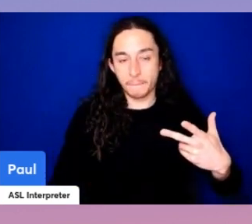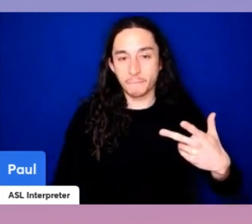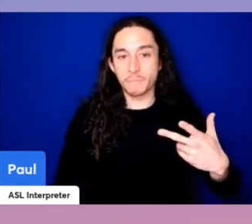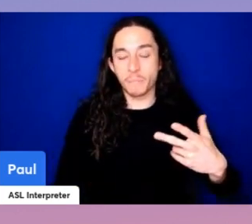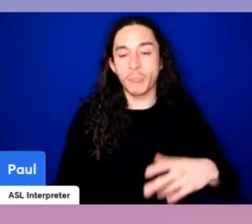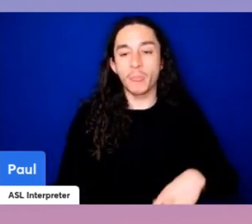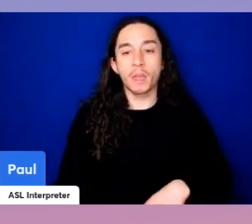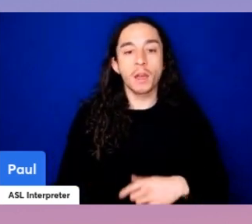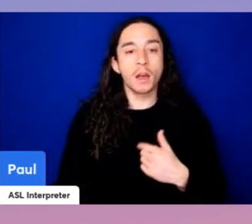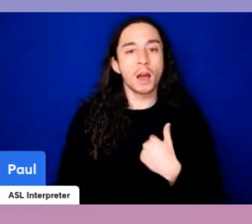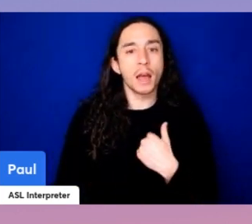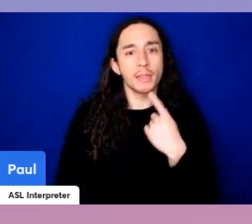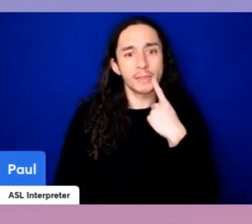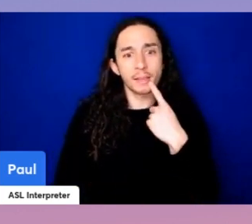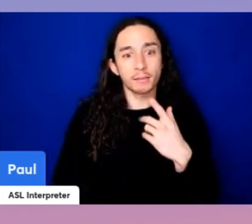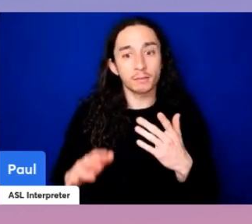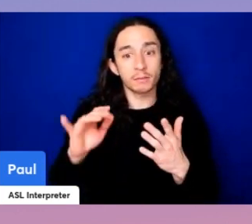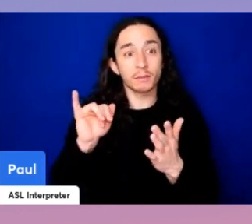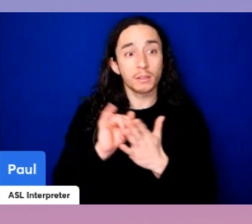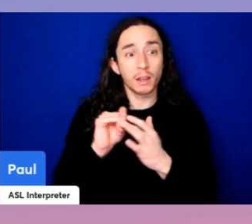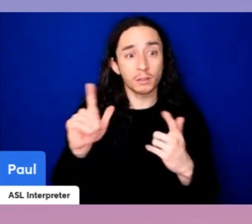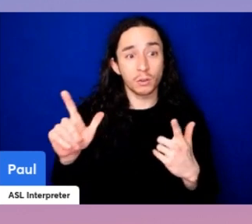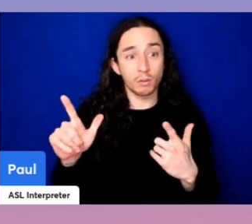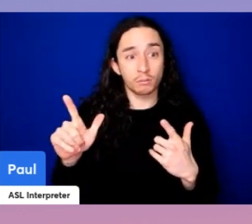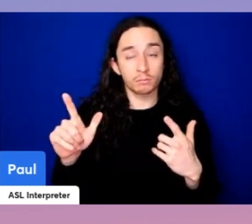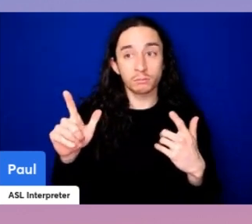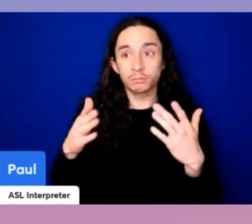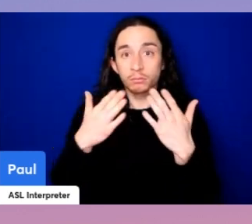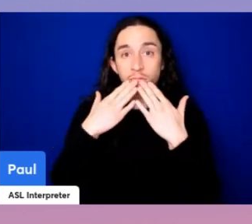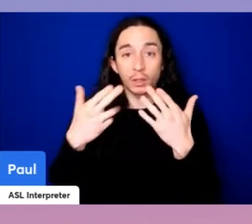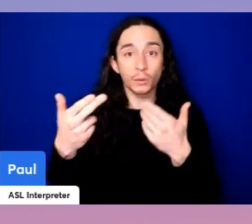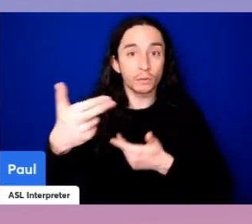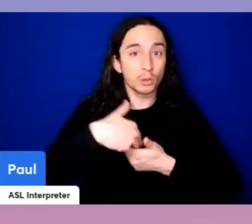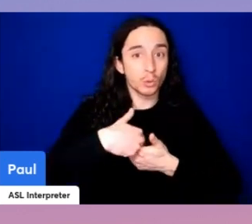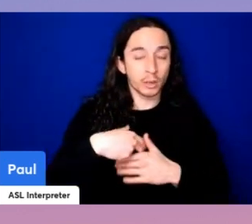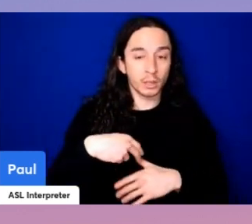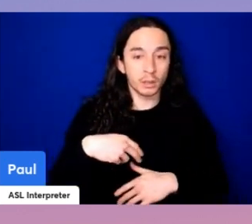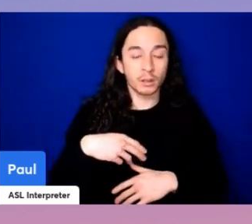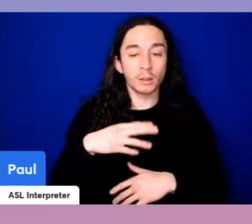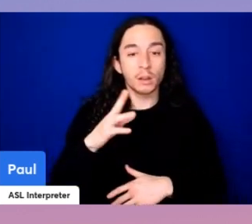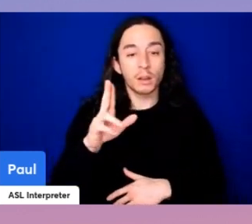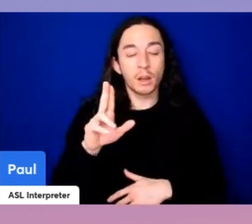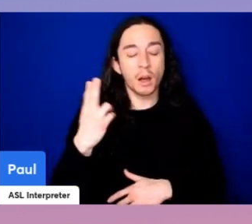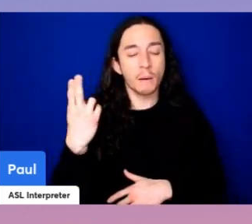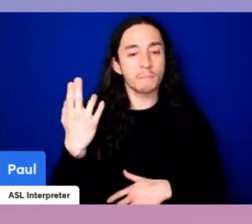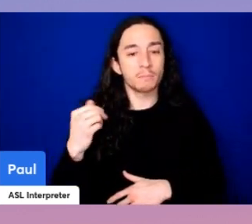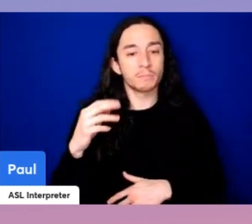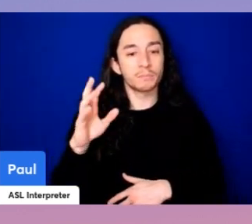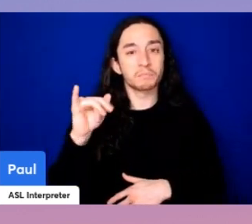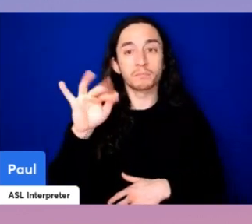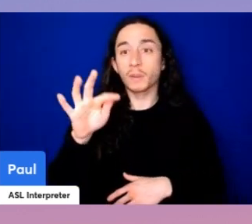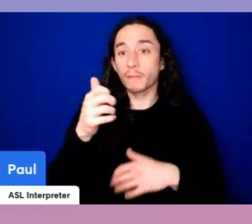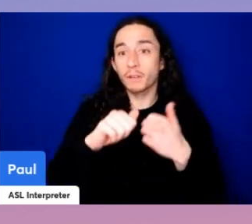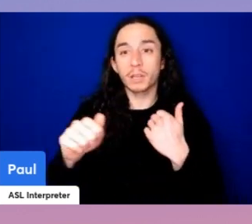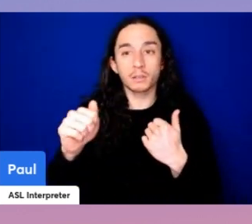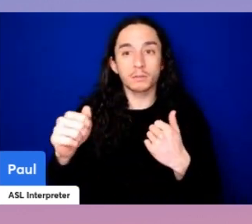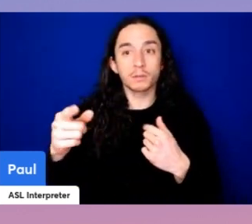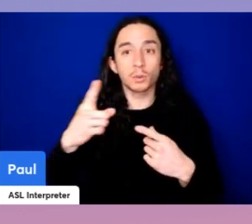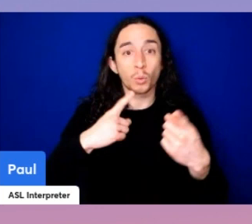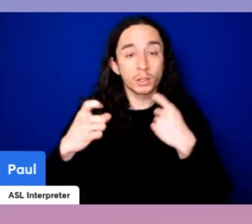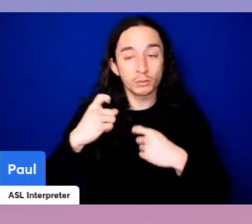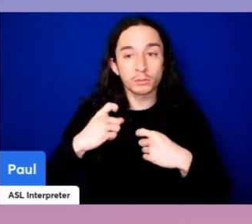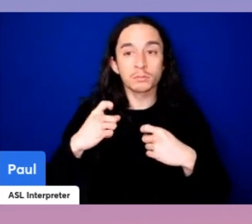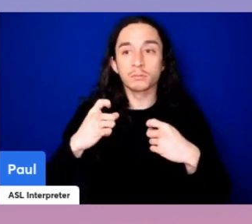I think that's all. Thank you for joining. And if you have any question or any